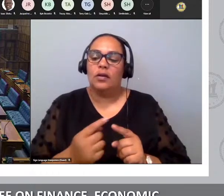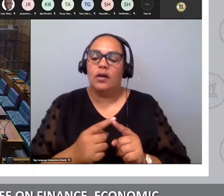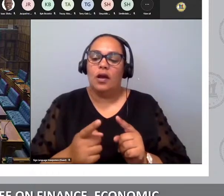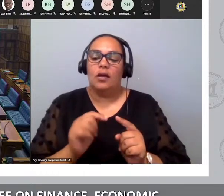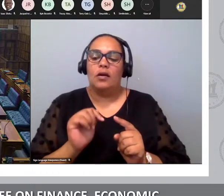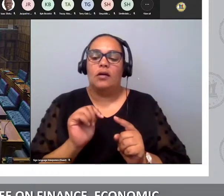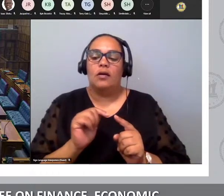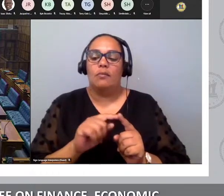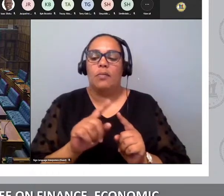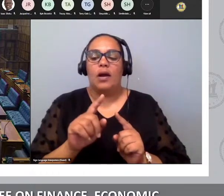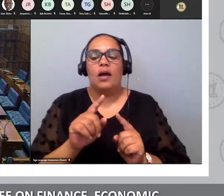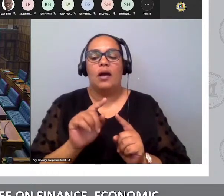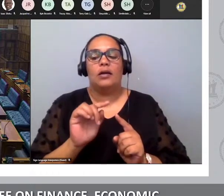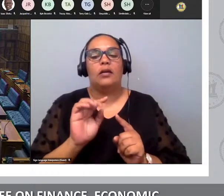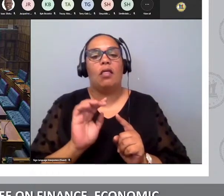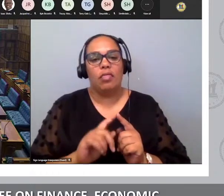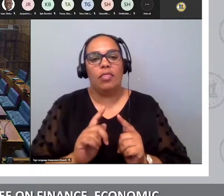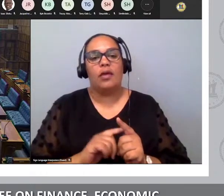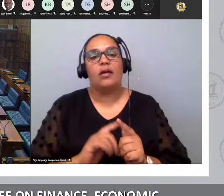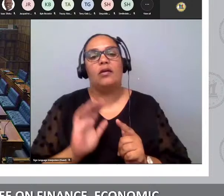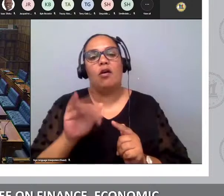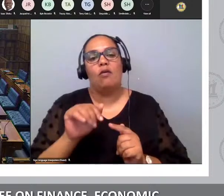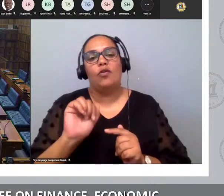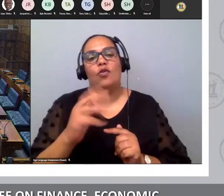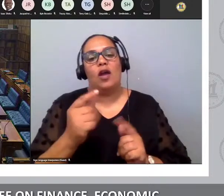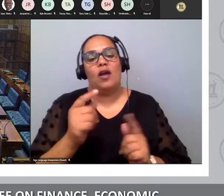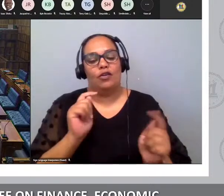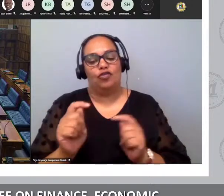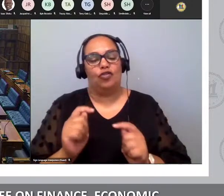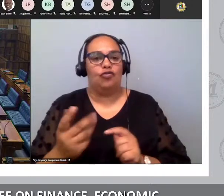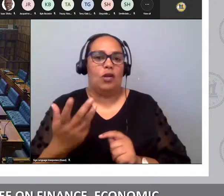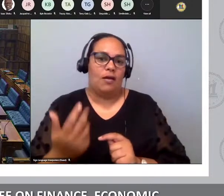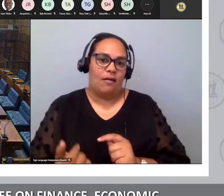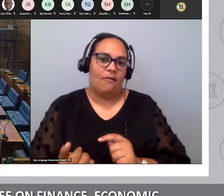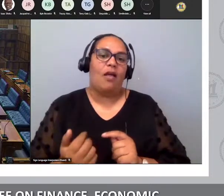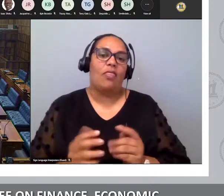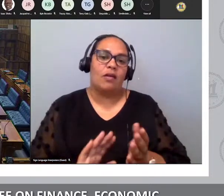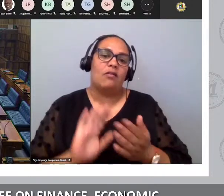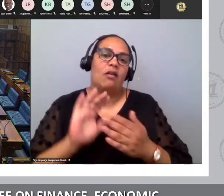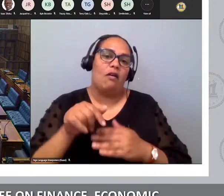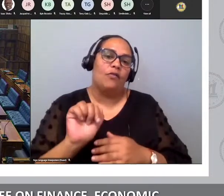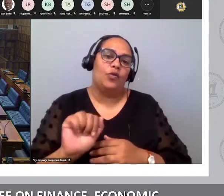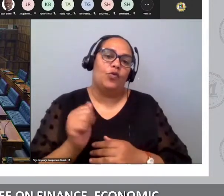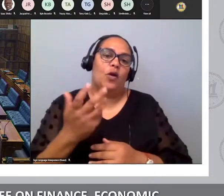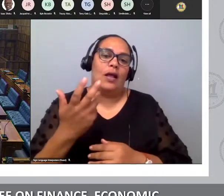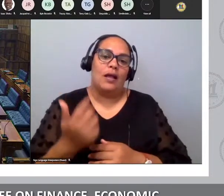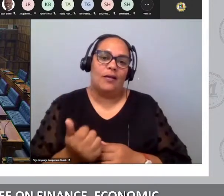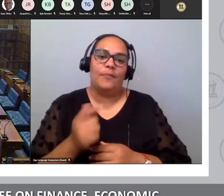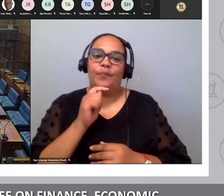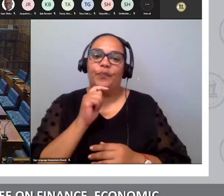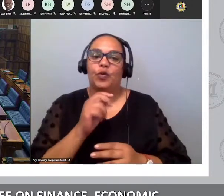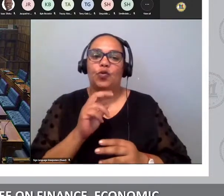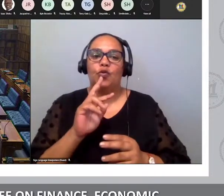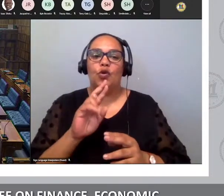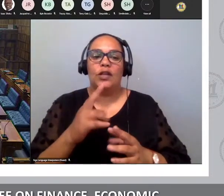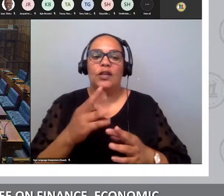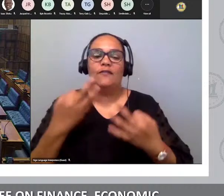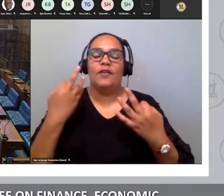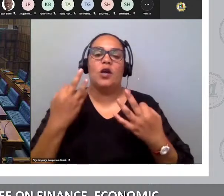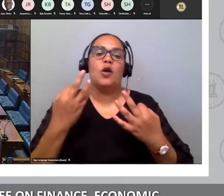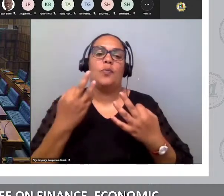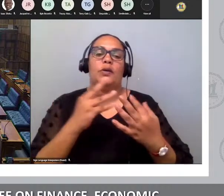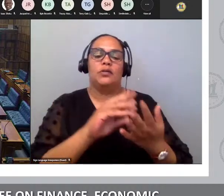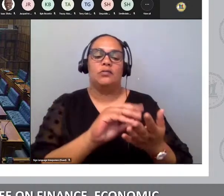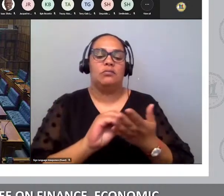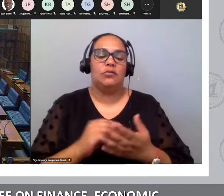half and then um there were changes and then the refurbished rtgs came